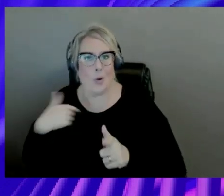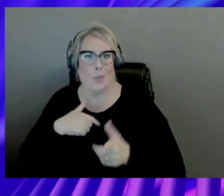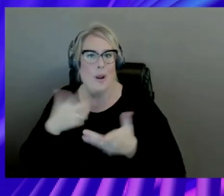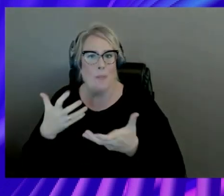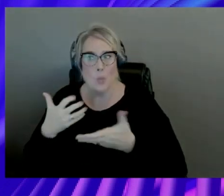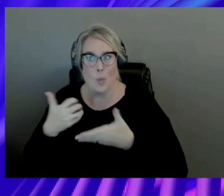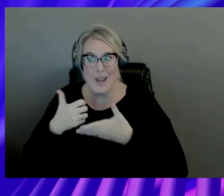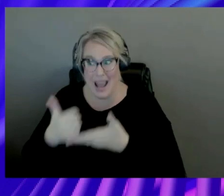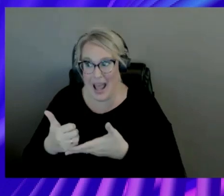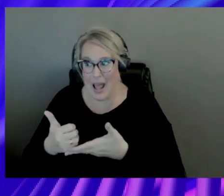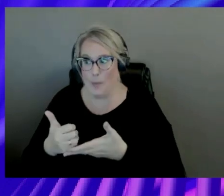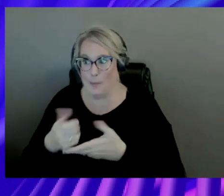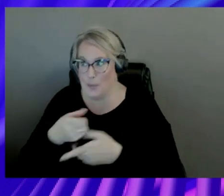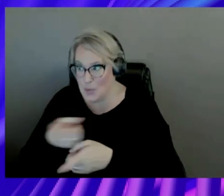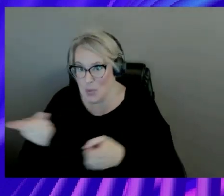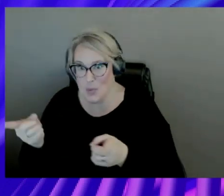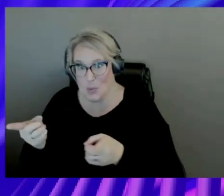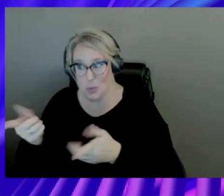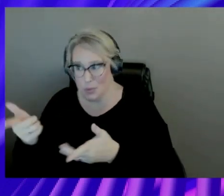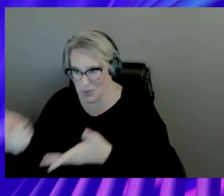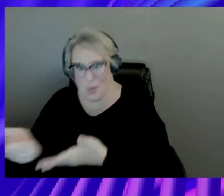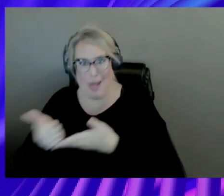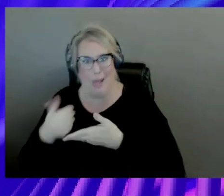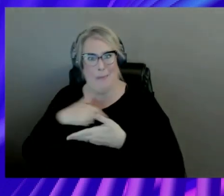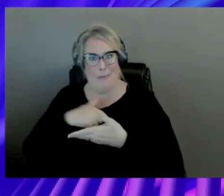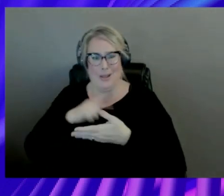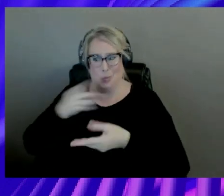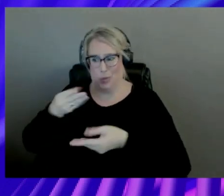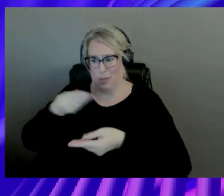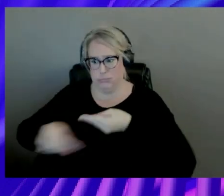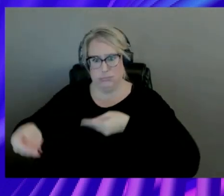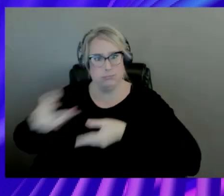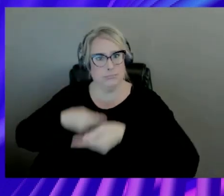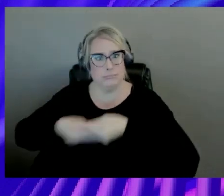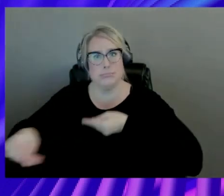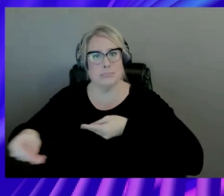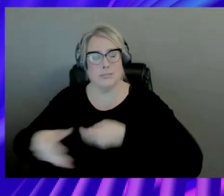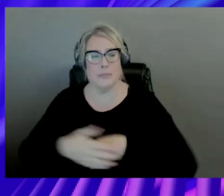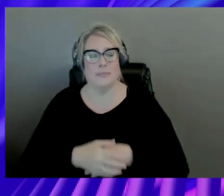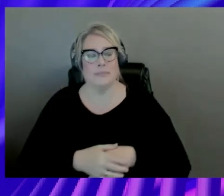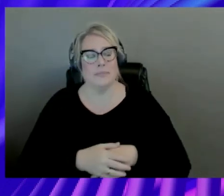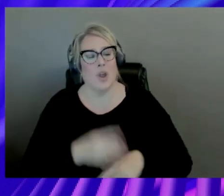helping us, which is absolutely amazing. I think that one of the things that you